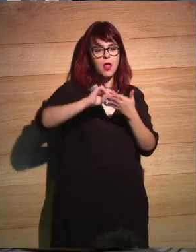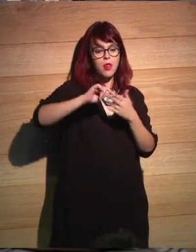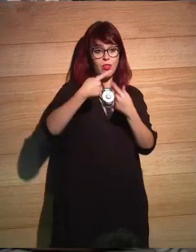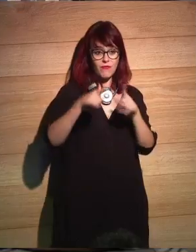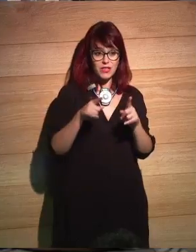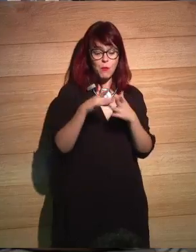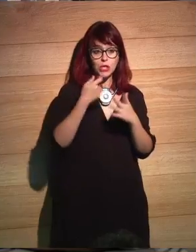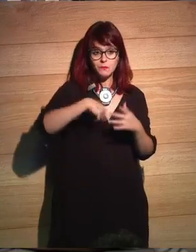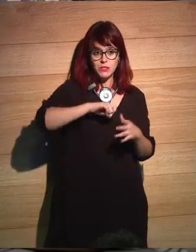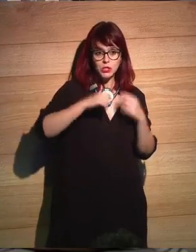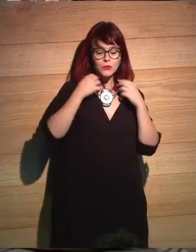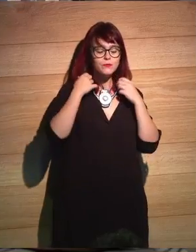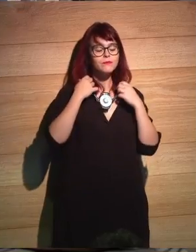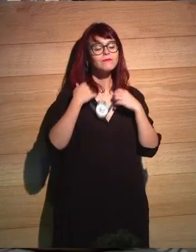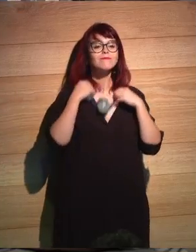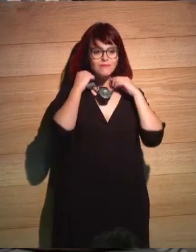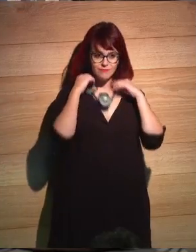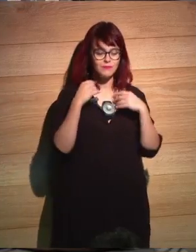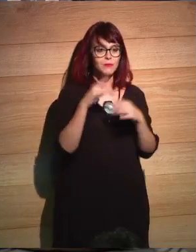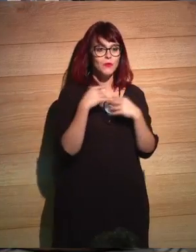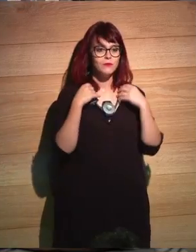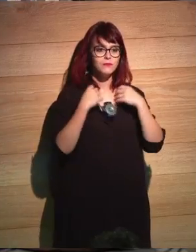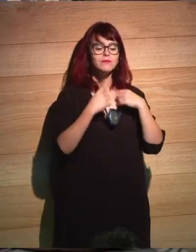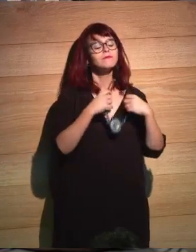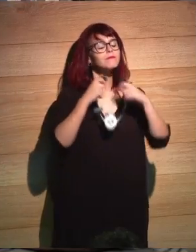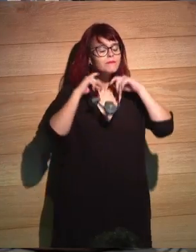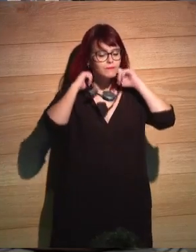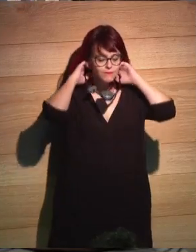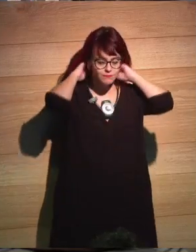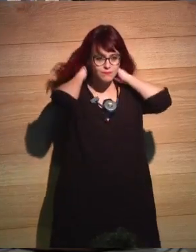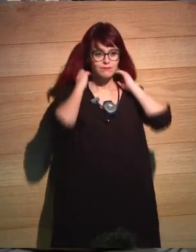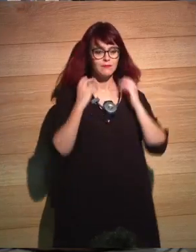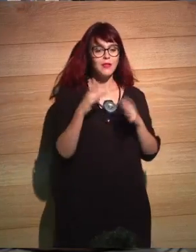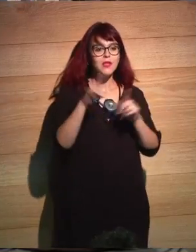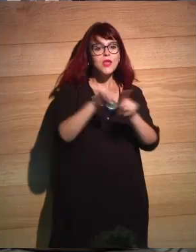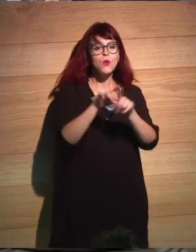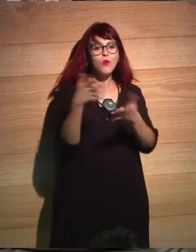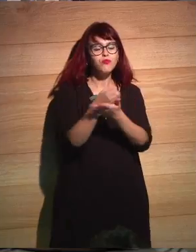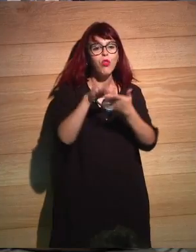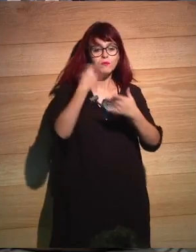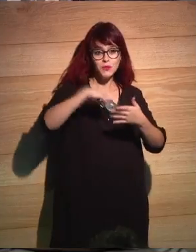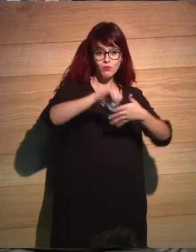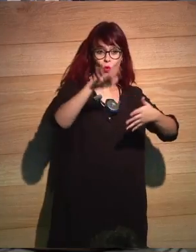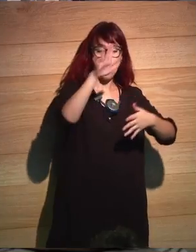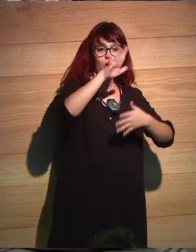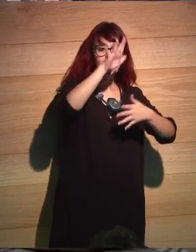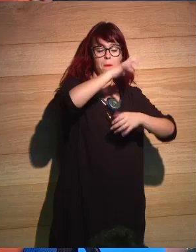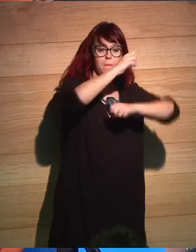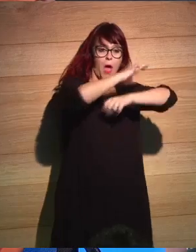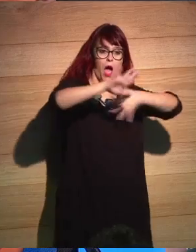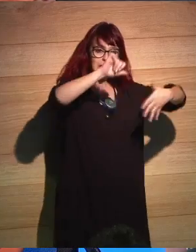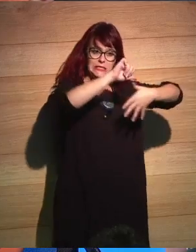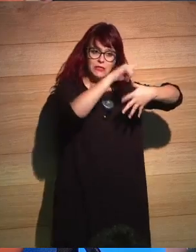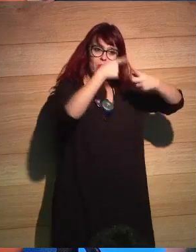diverse literature is in Spanish literature here and on the other side of the